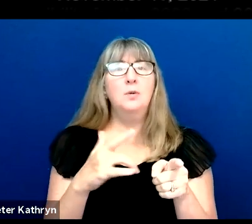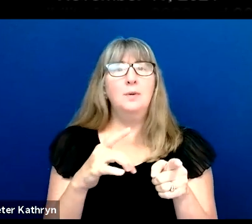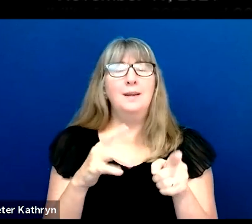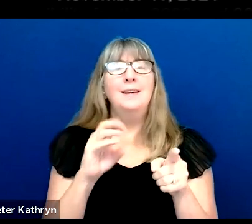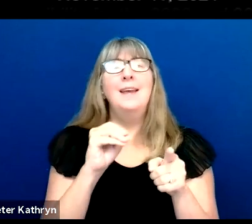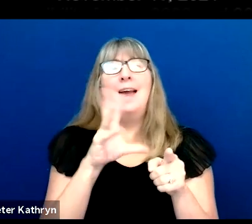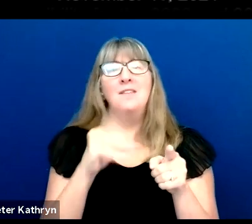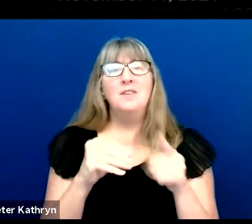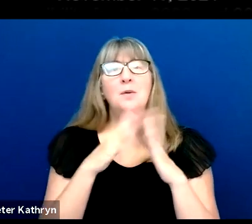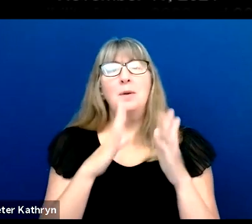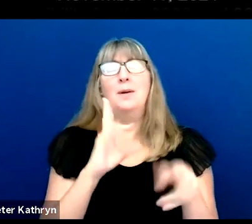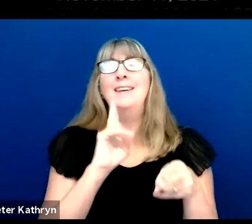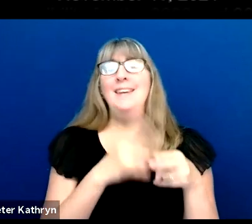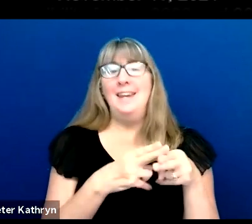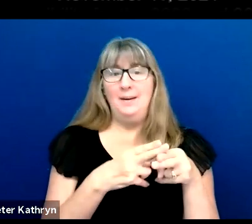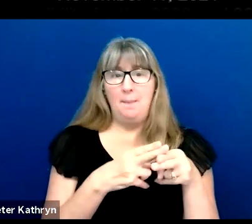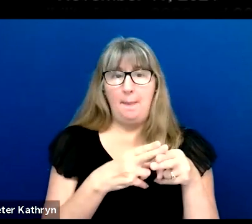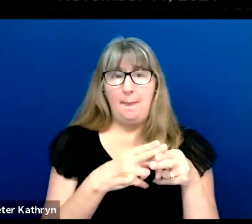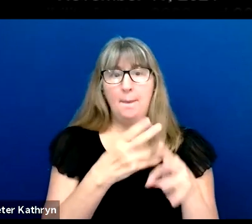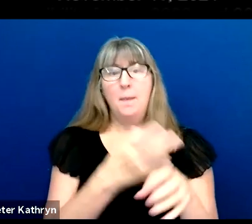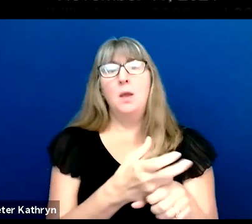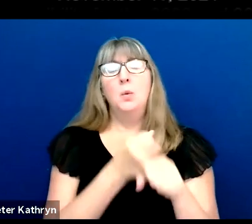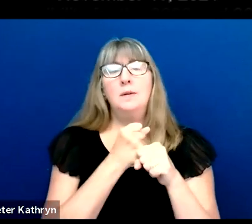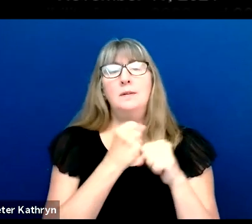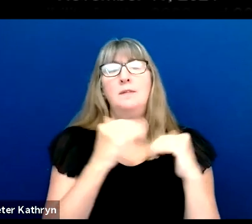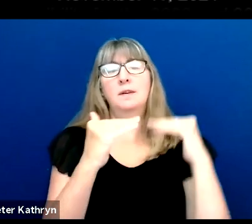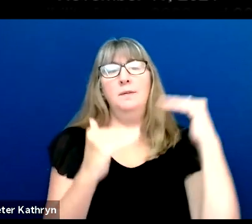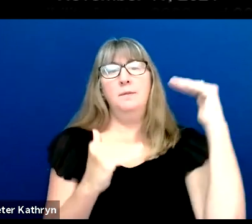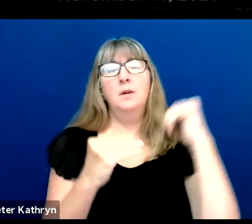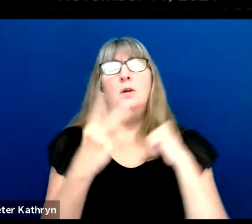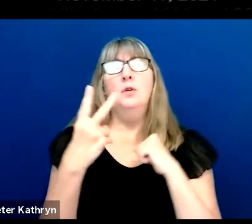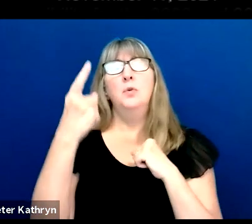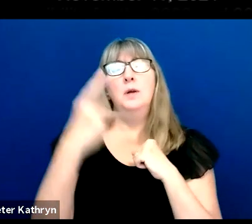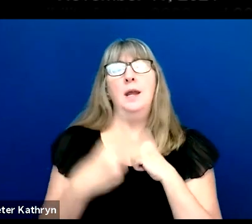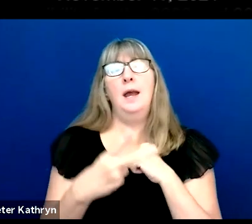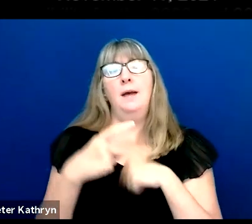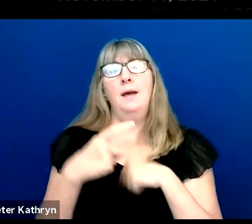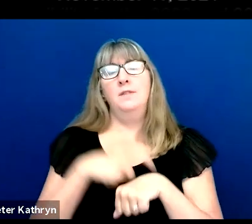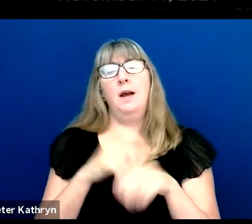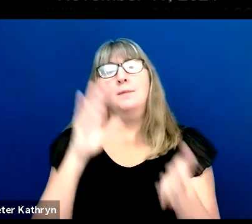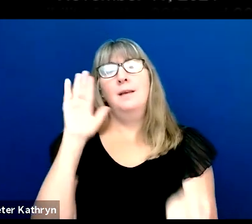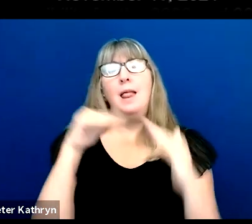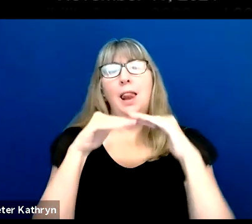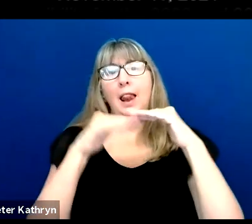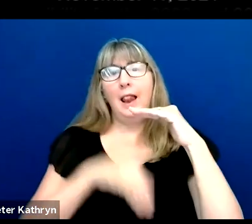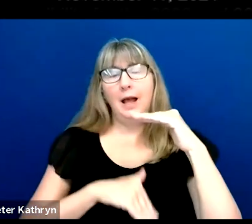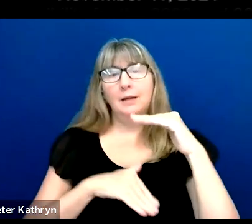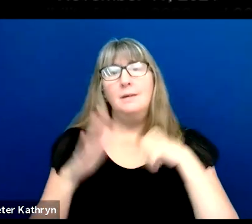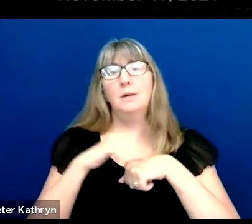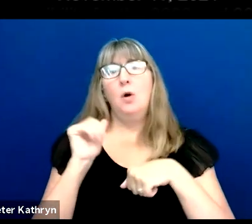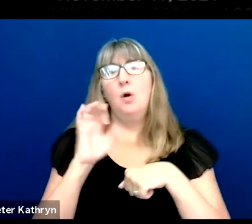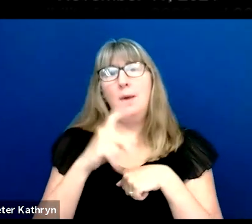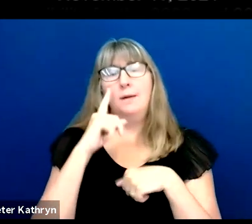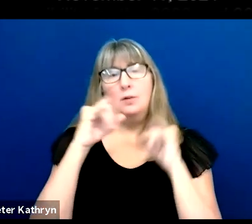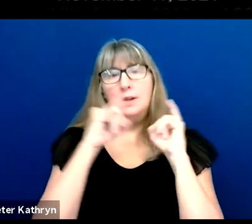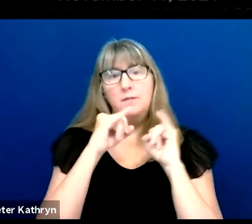African-American or Black name receiving 2.5 times fewer callbacks for interviews than an African-American